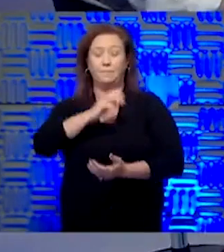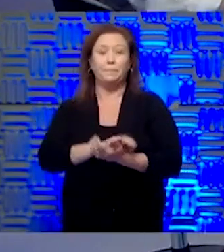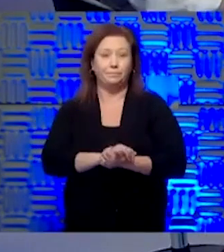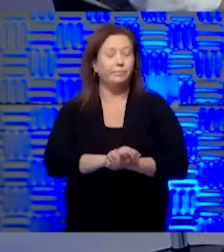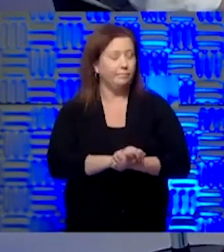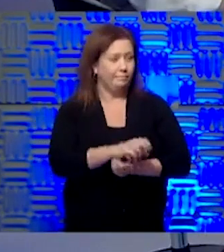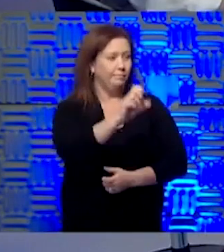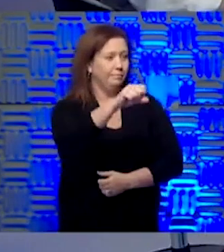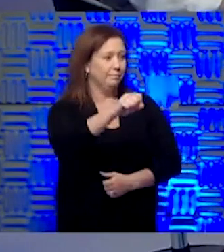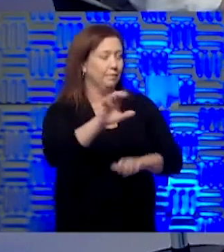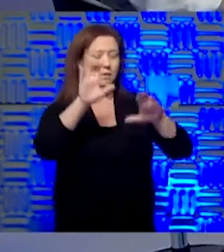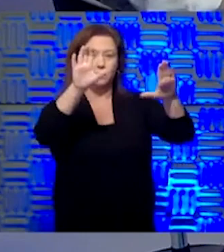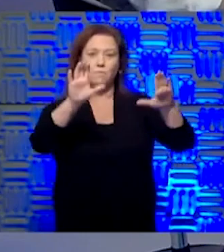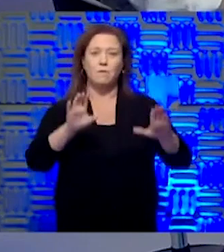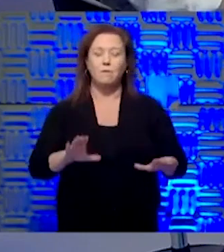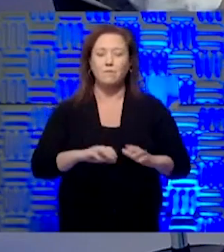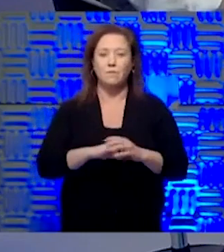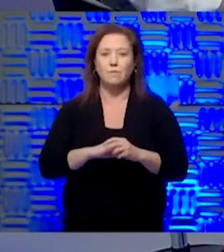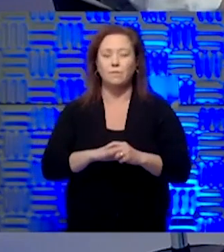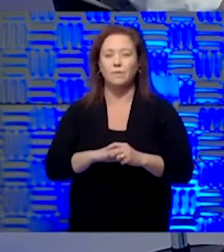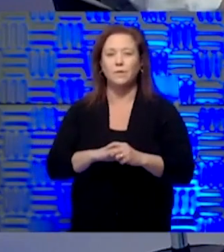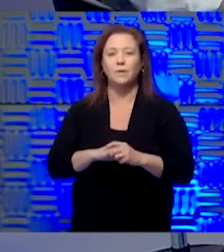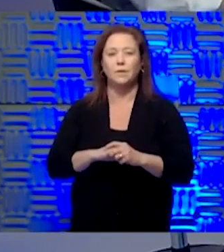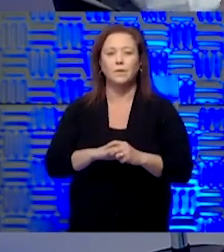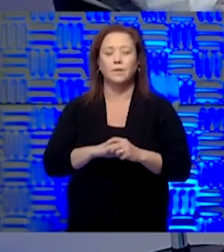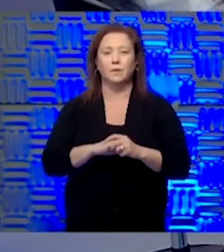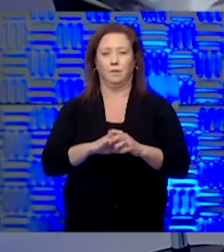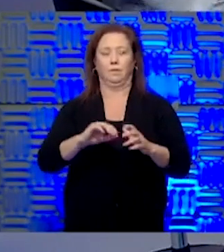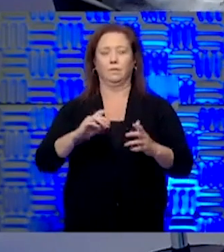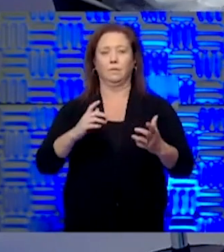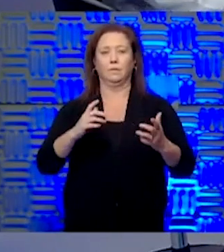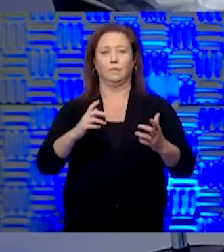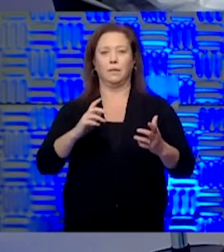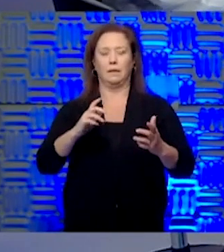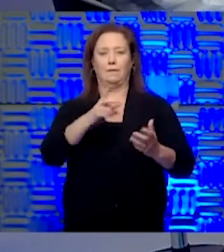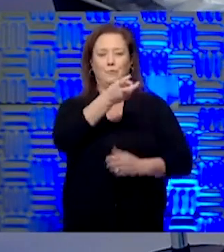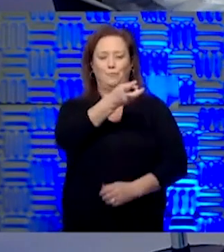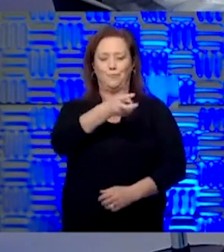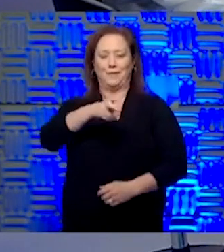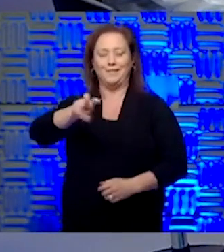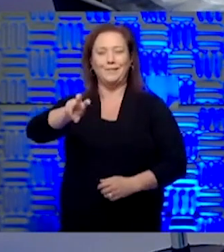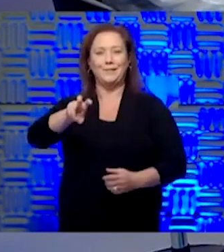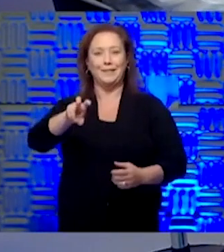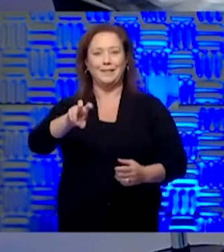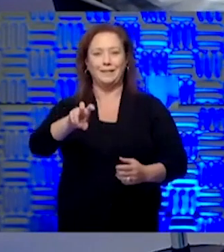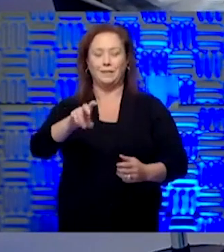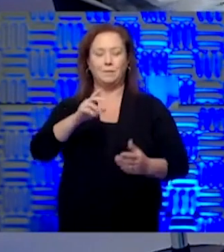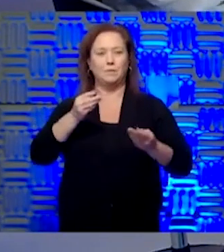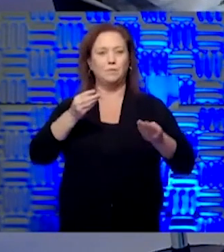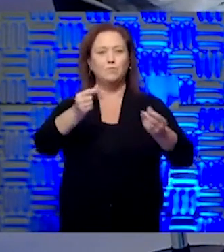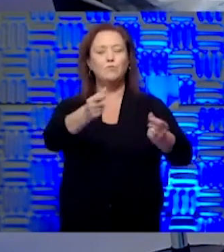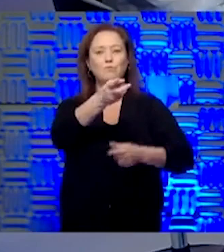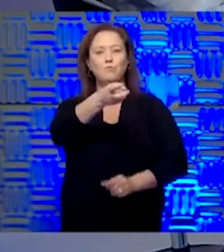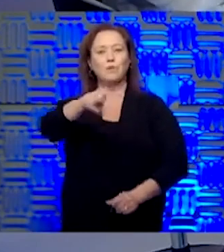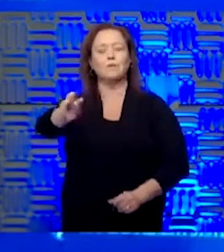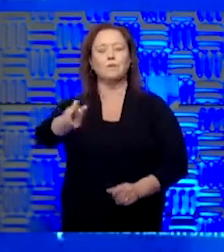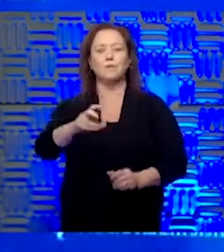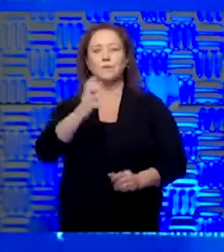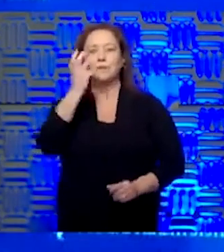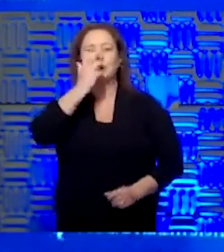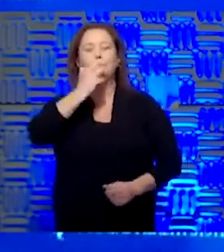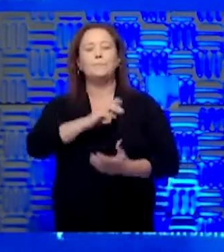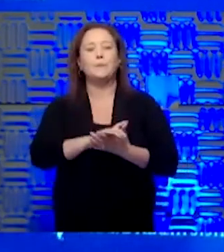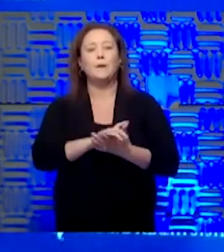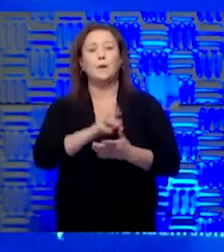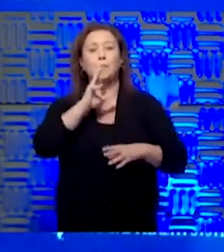it is remarkable, I think, and how well that transition has gone. I think we're going to kind